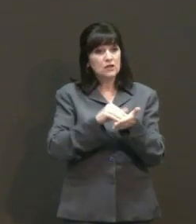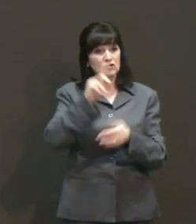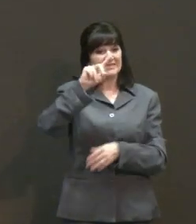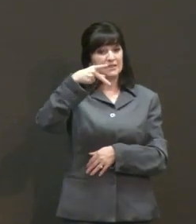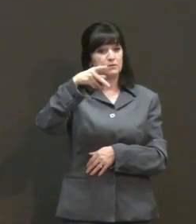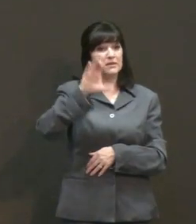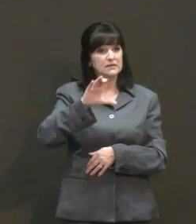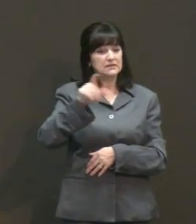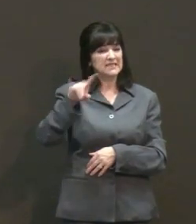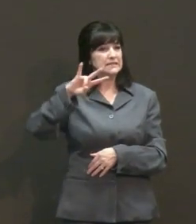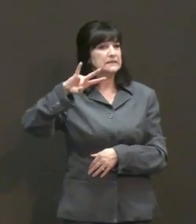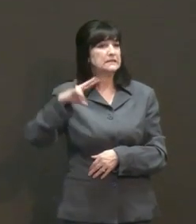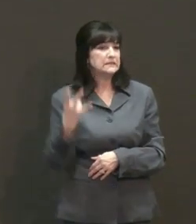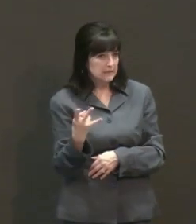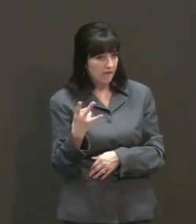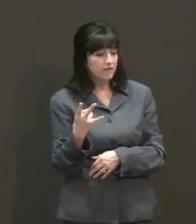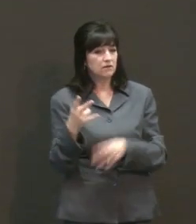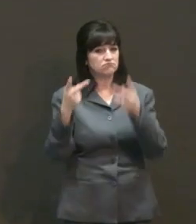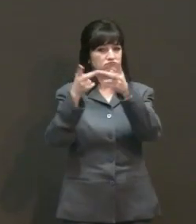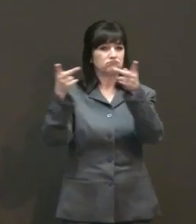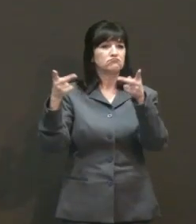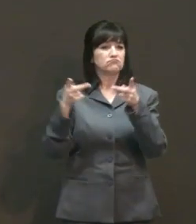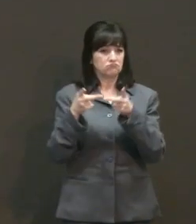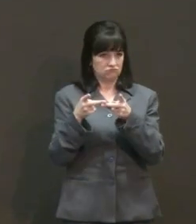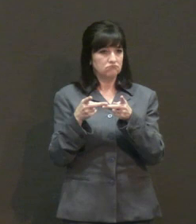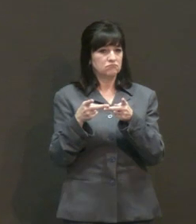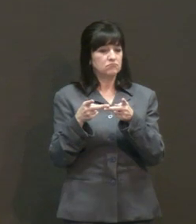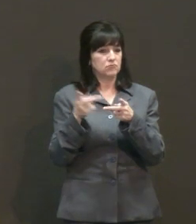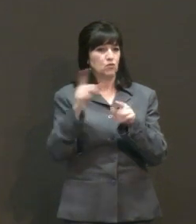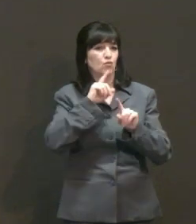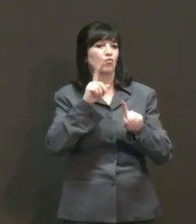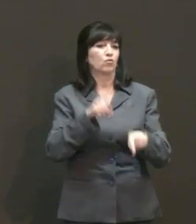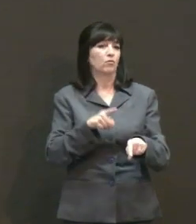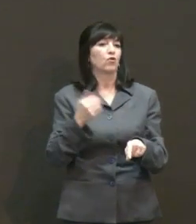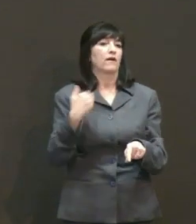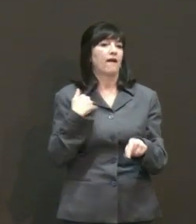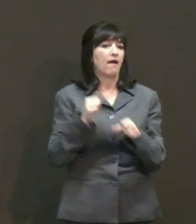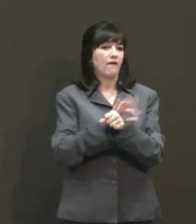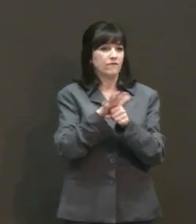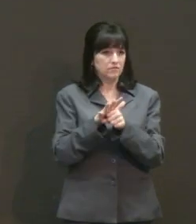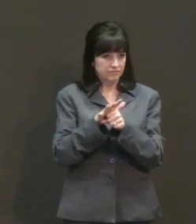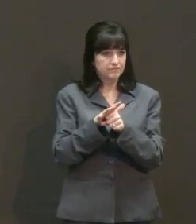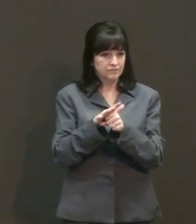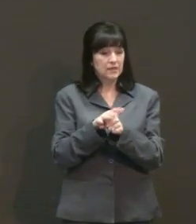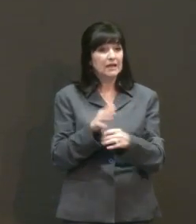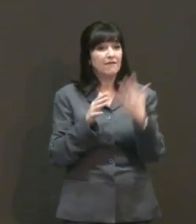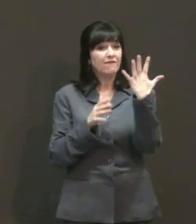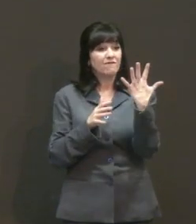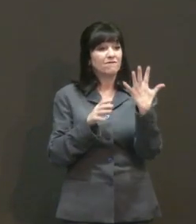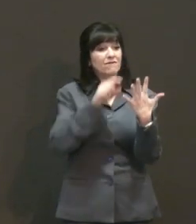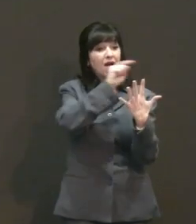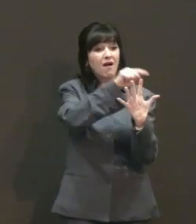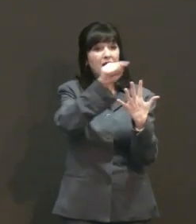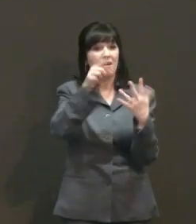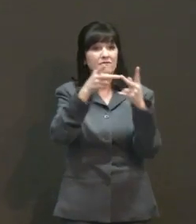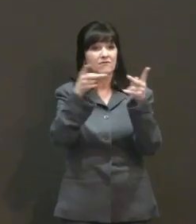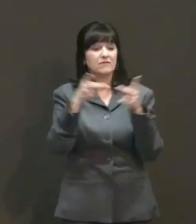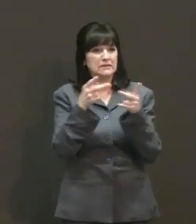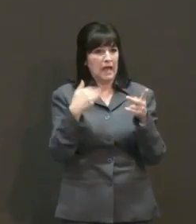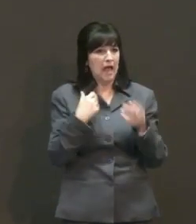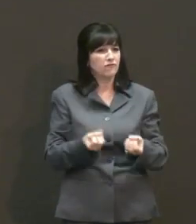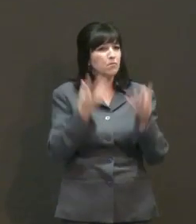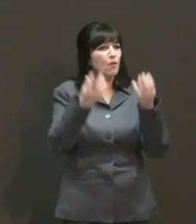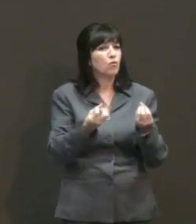to report positive COVID-19 cases, and 5 of these facilities have multiple cases.